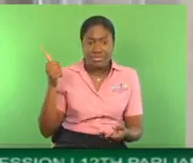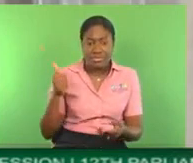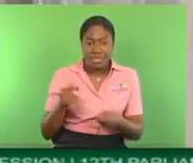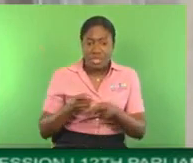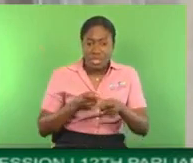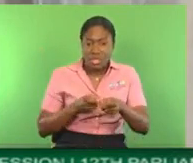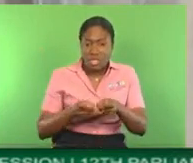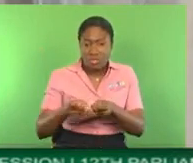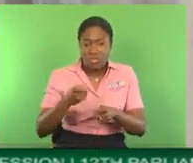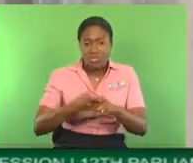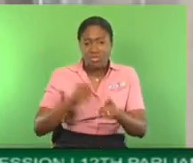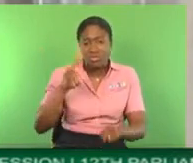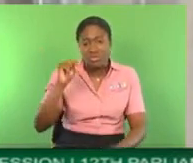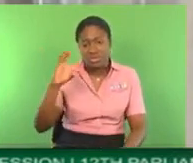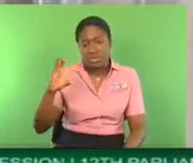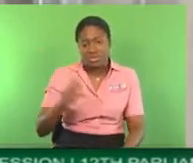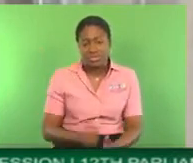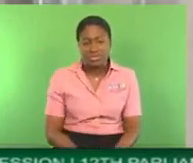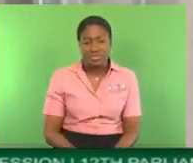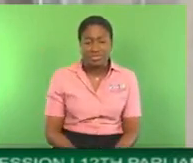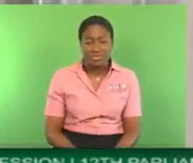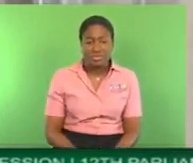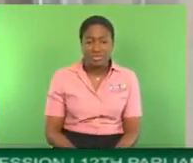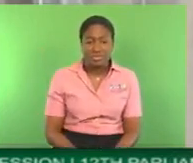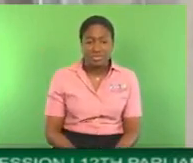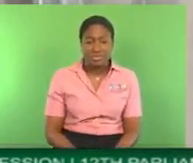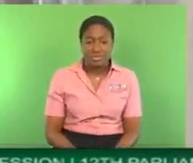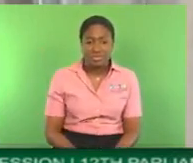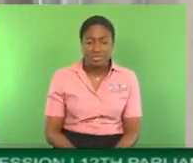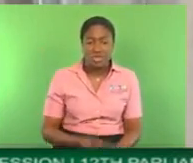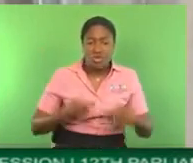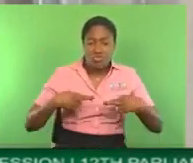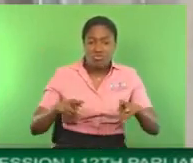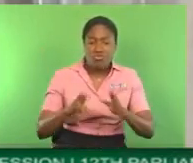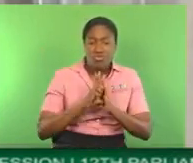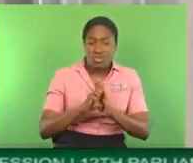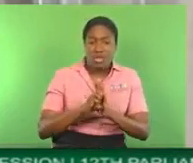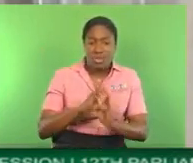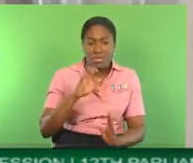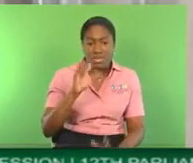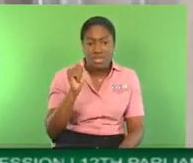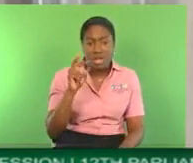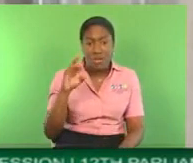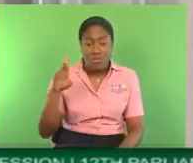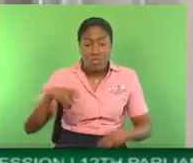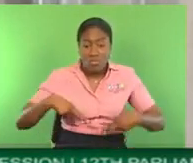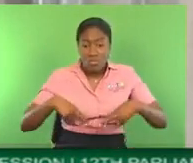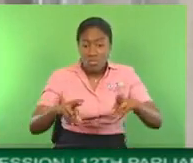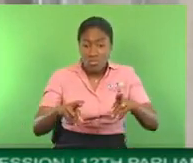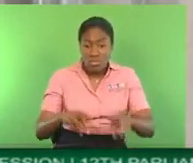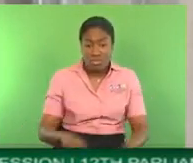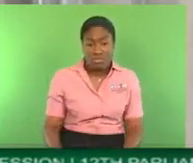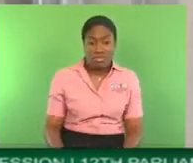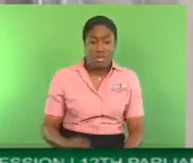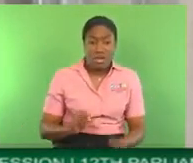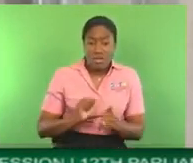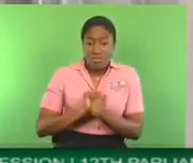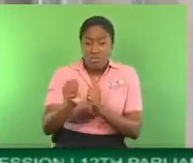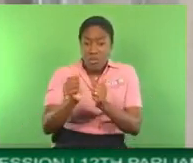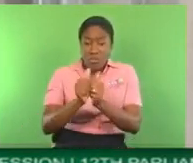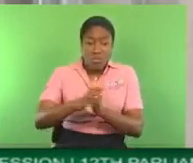administered by the UNC. Madam Speaker, roads such as Kaiwal Road, St. Mary Manuel Road, Guatapahara